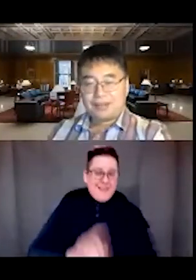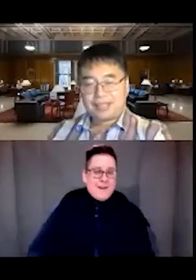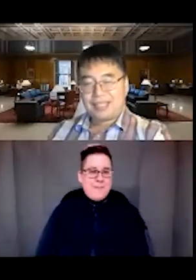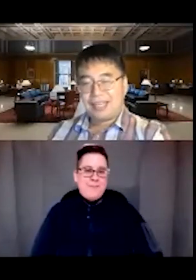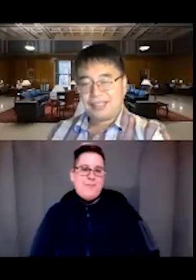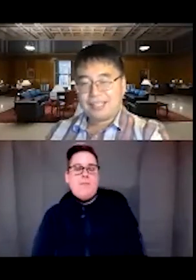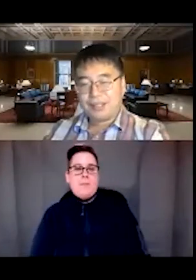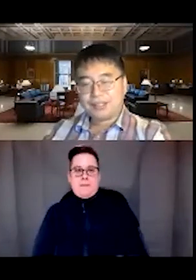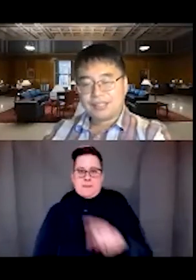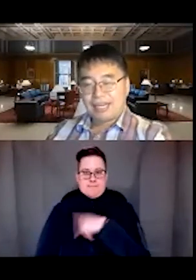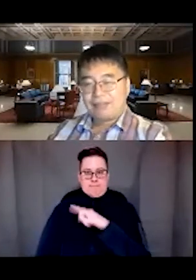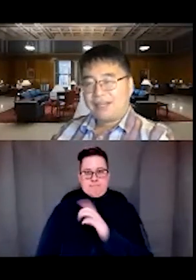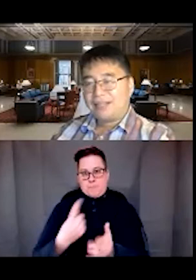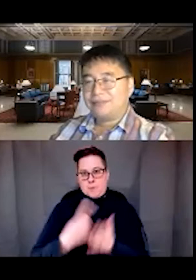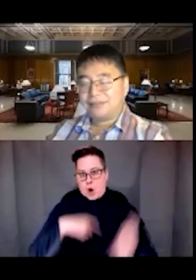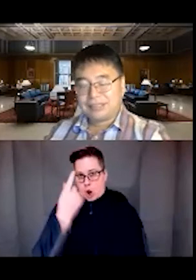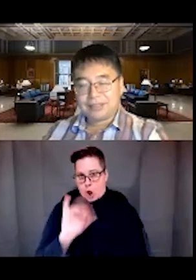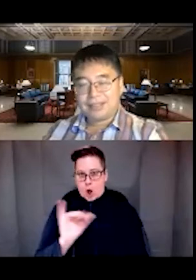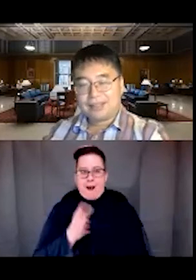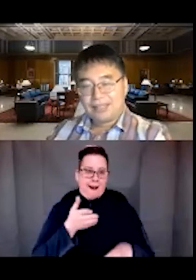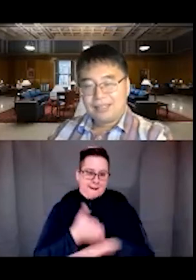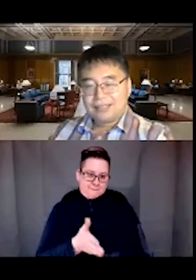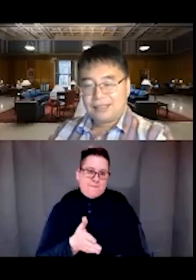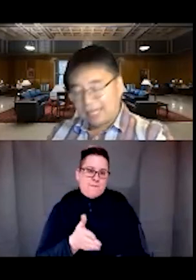So this is kind of how the data look like after